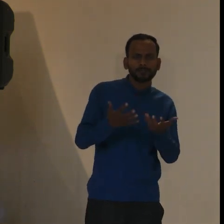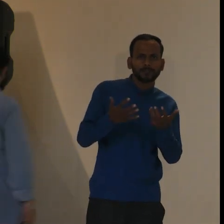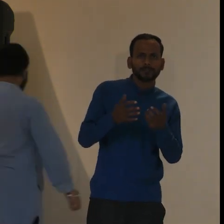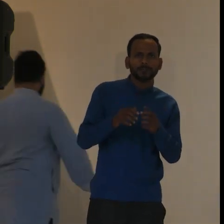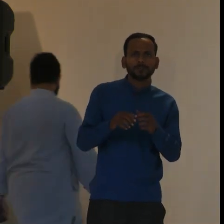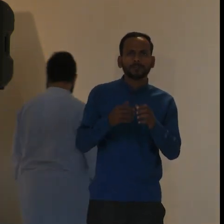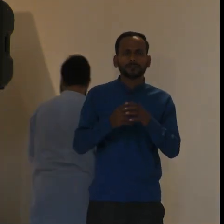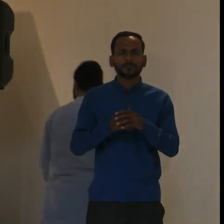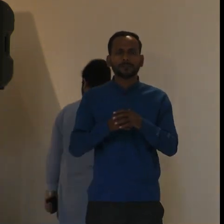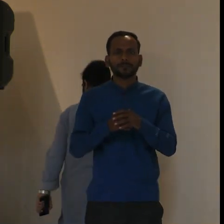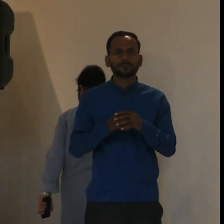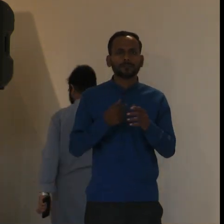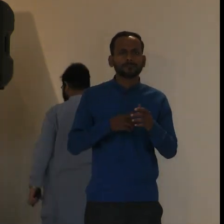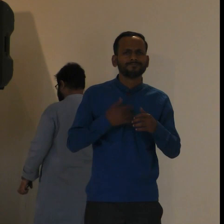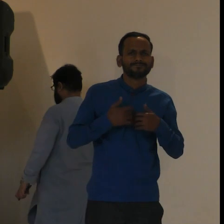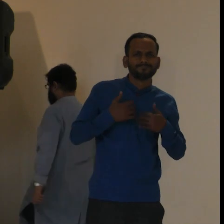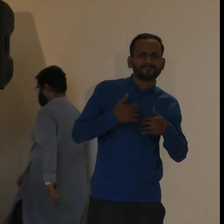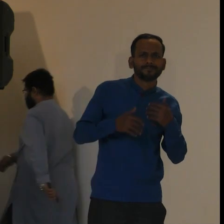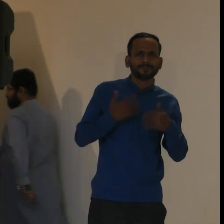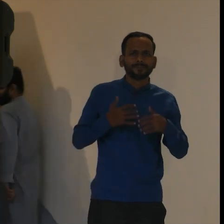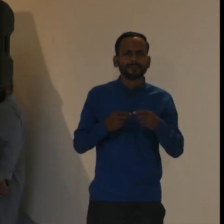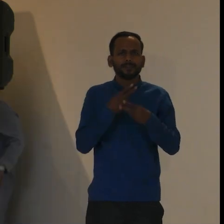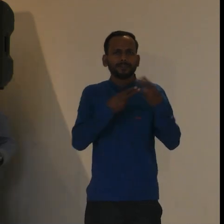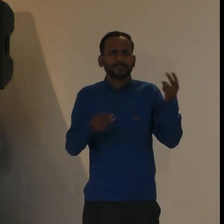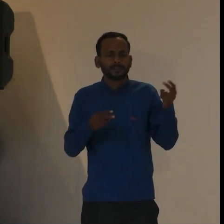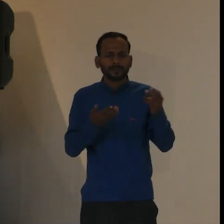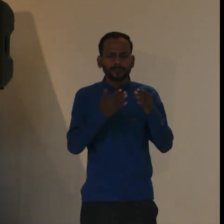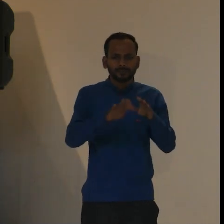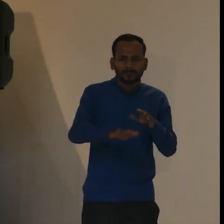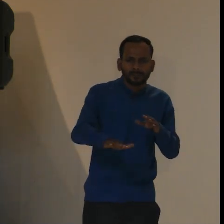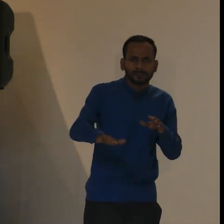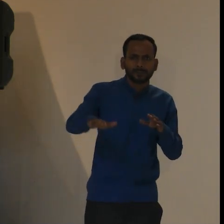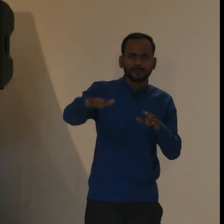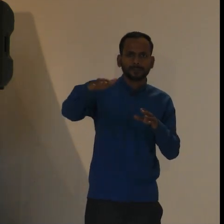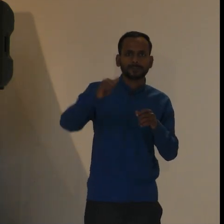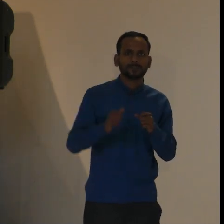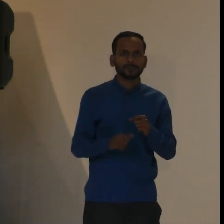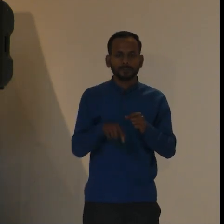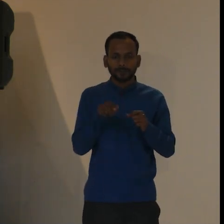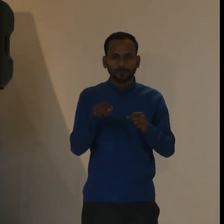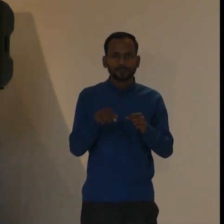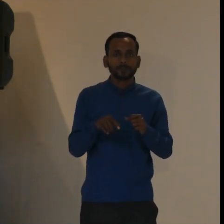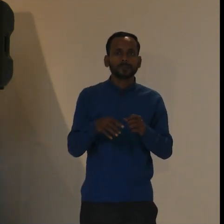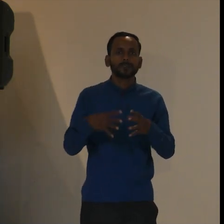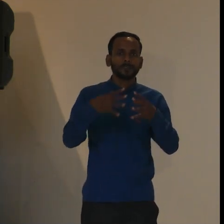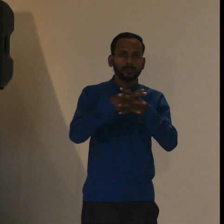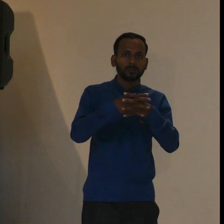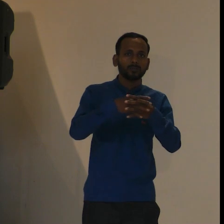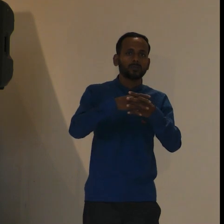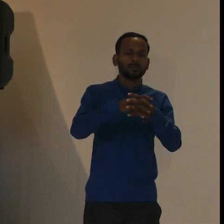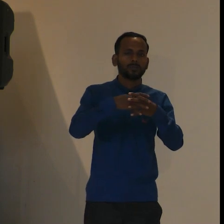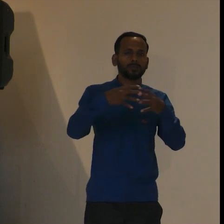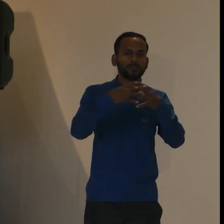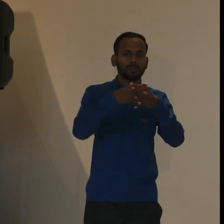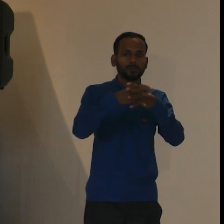collecting. And then he told me a very interesting story about how when he was a child, he grew up during the Second World War, and there were